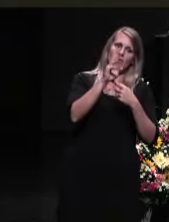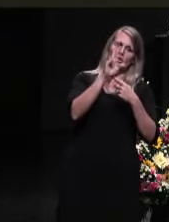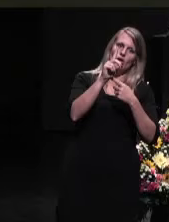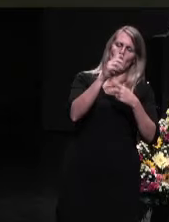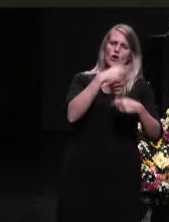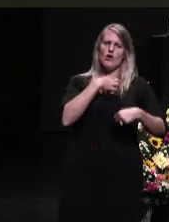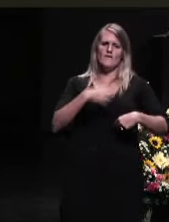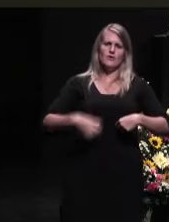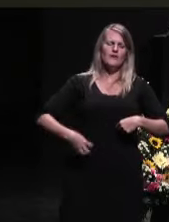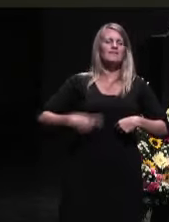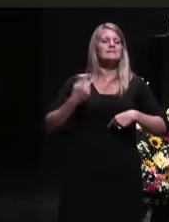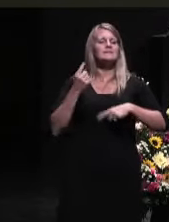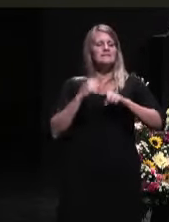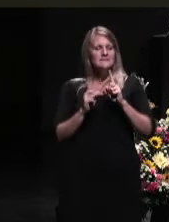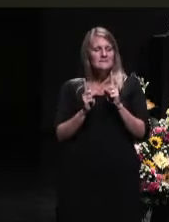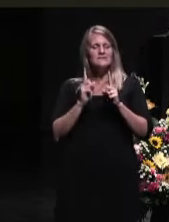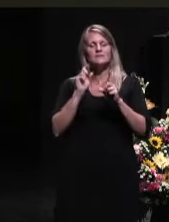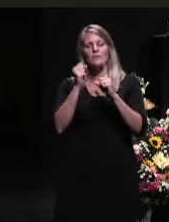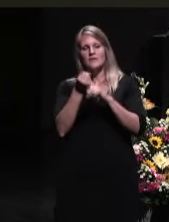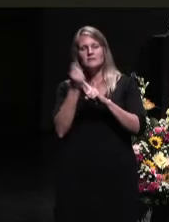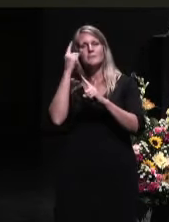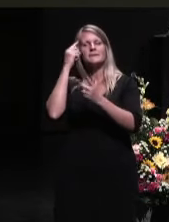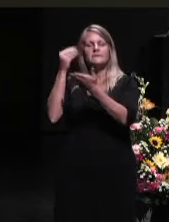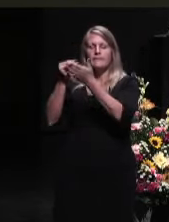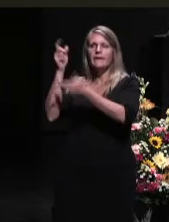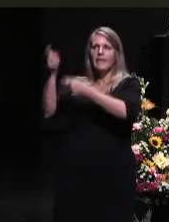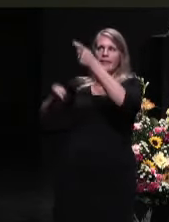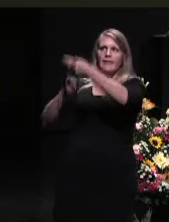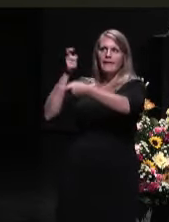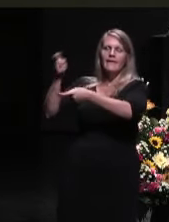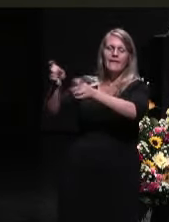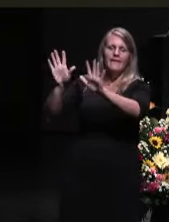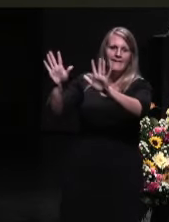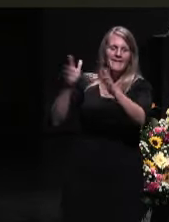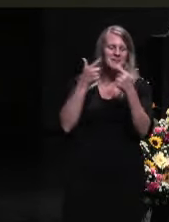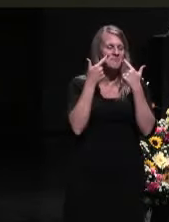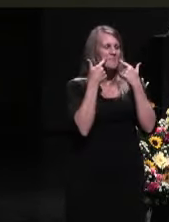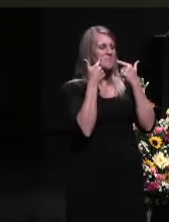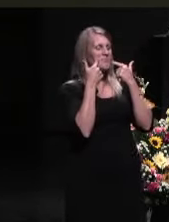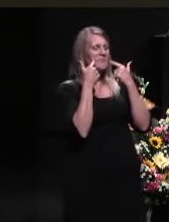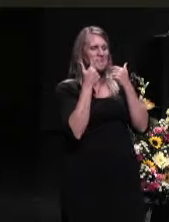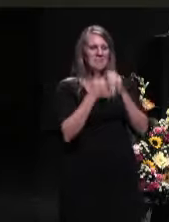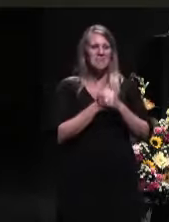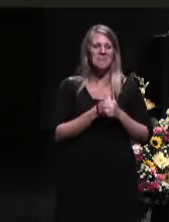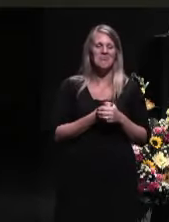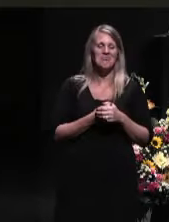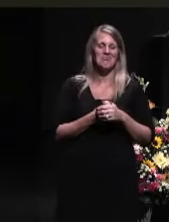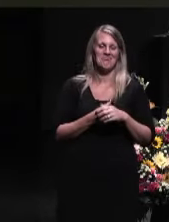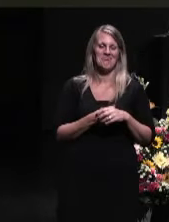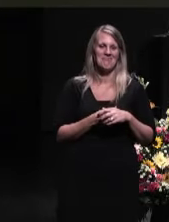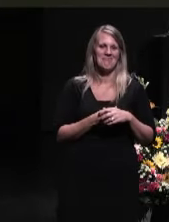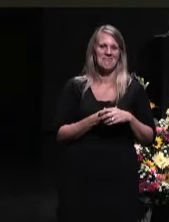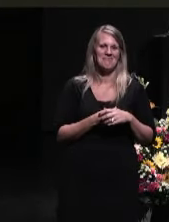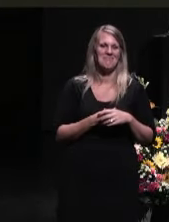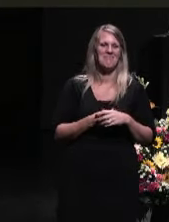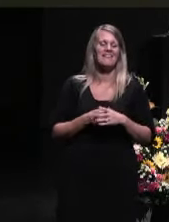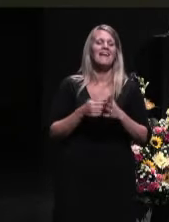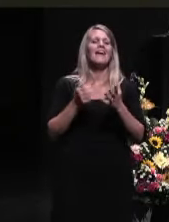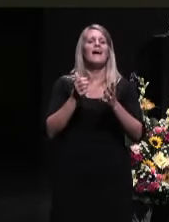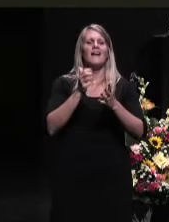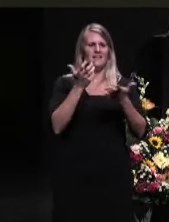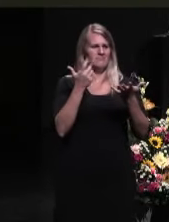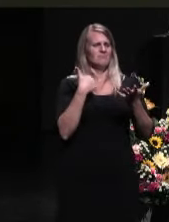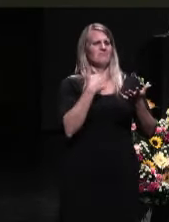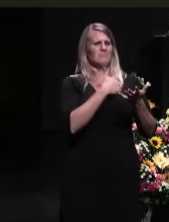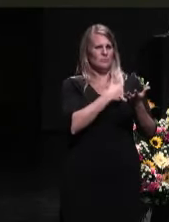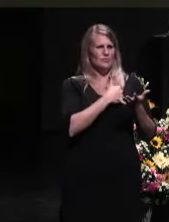different situation in terms of the endowment and things. But all of higher ed, except those, face huge